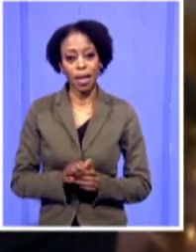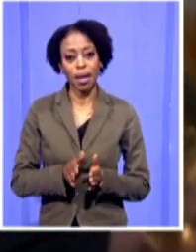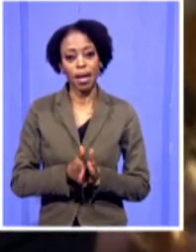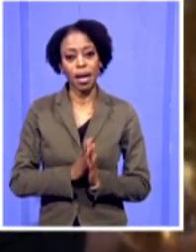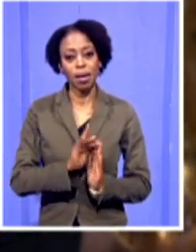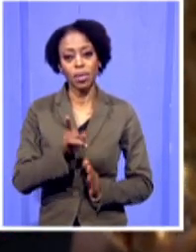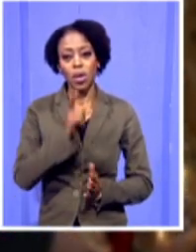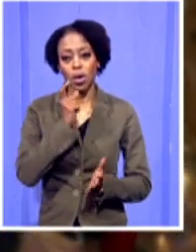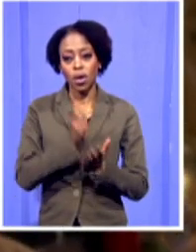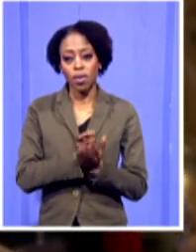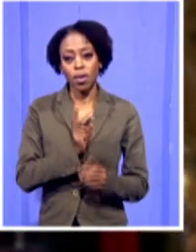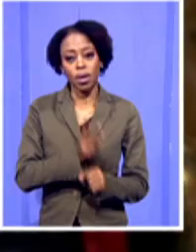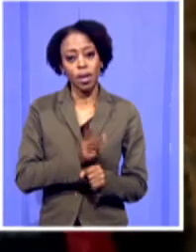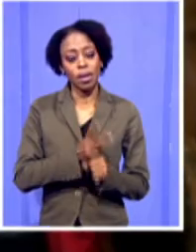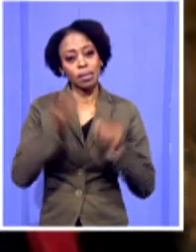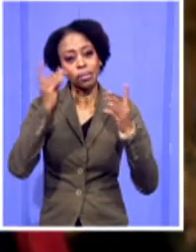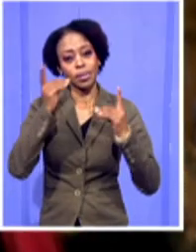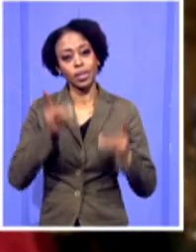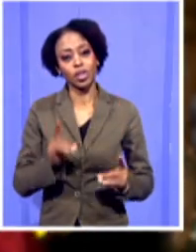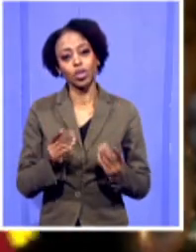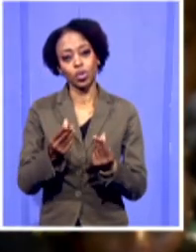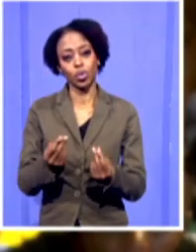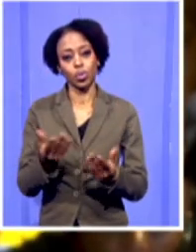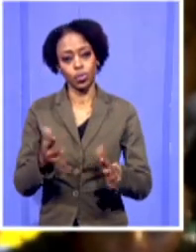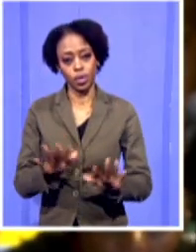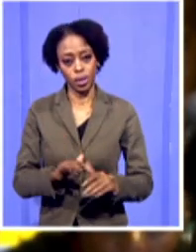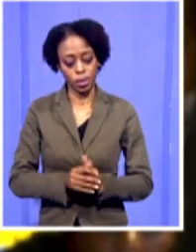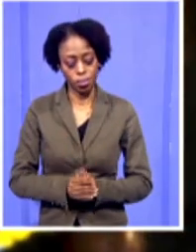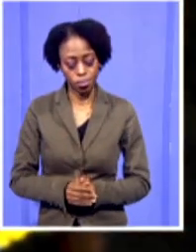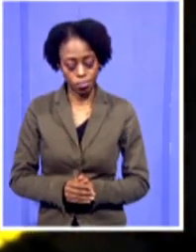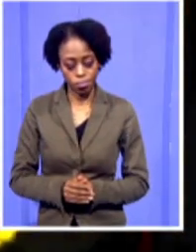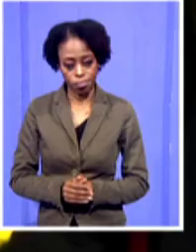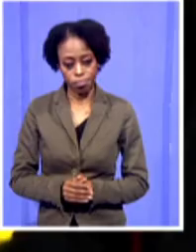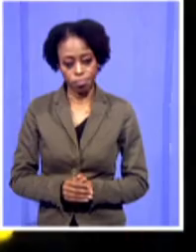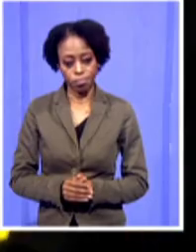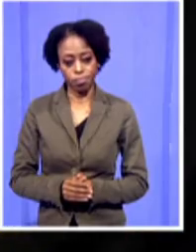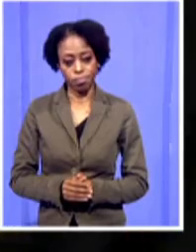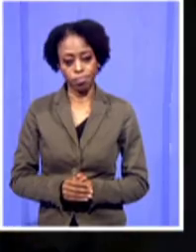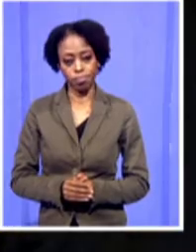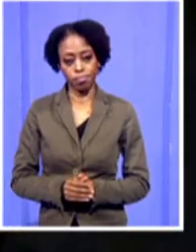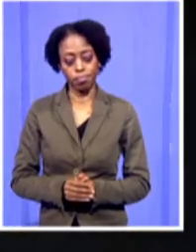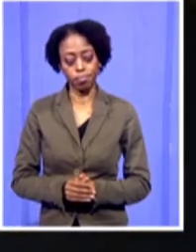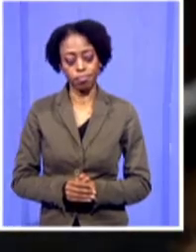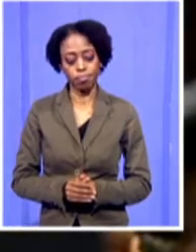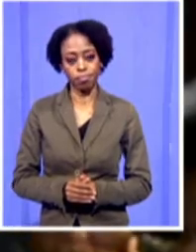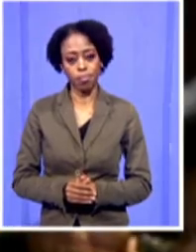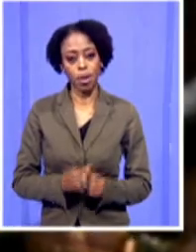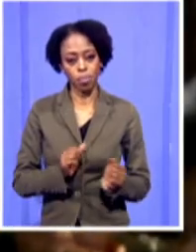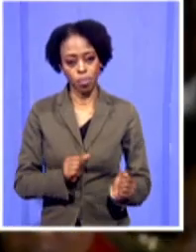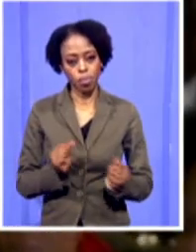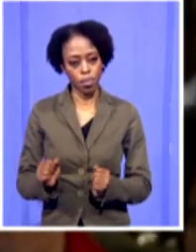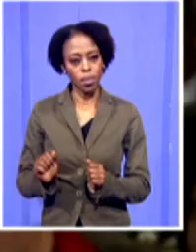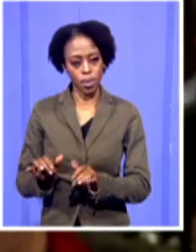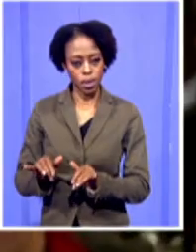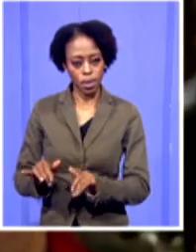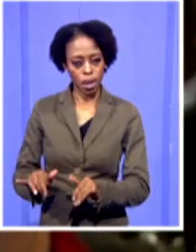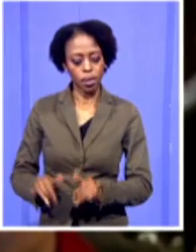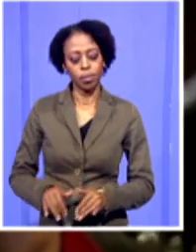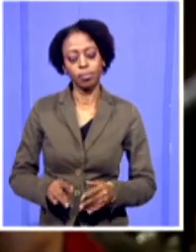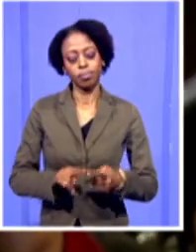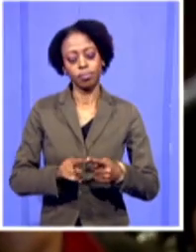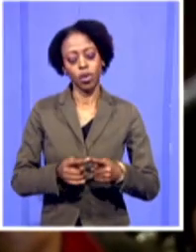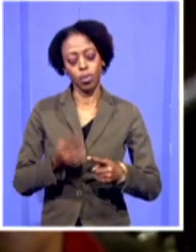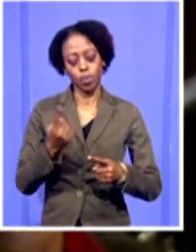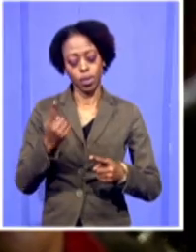reaffirms the ruling that you have made, should stand. That is the first point we want to